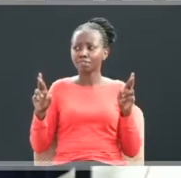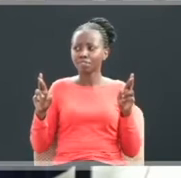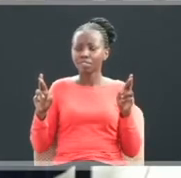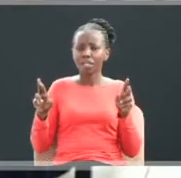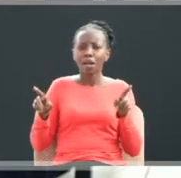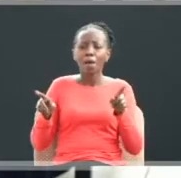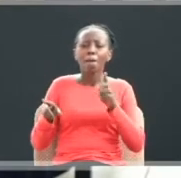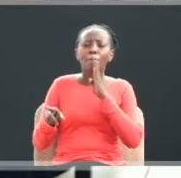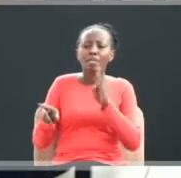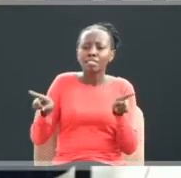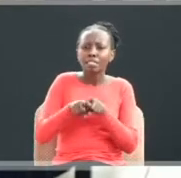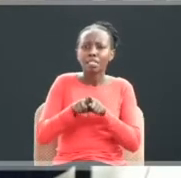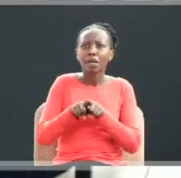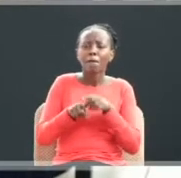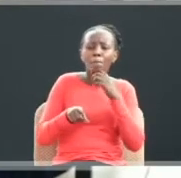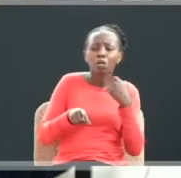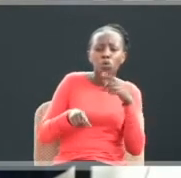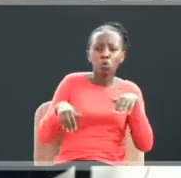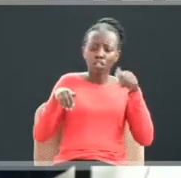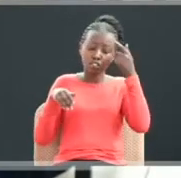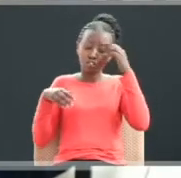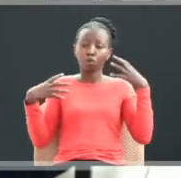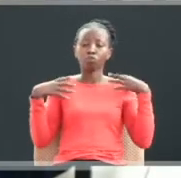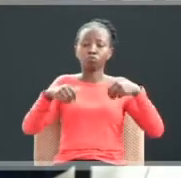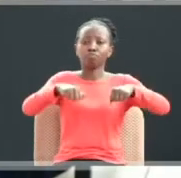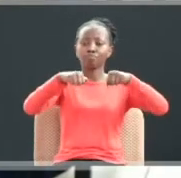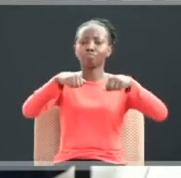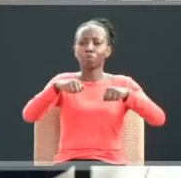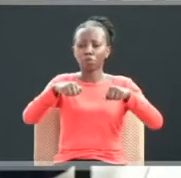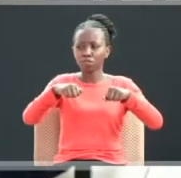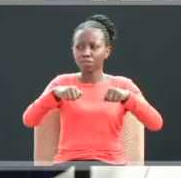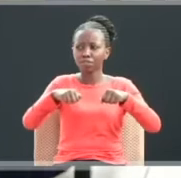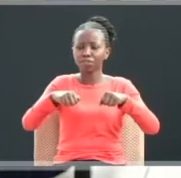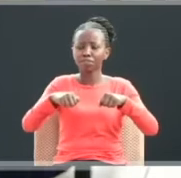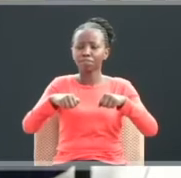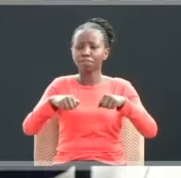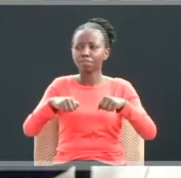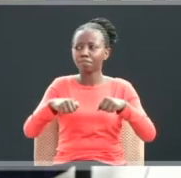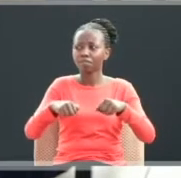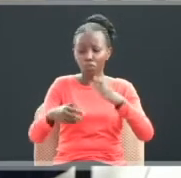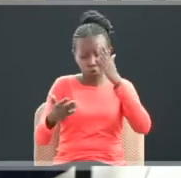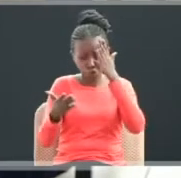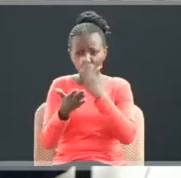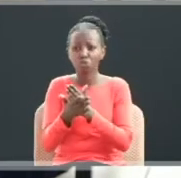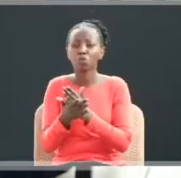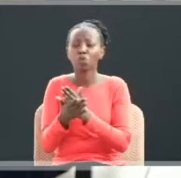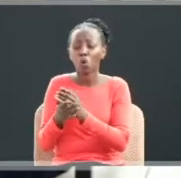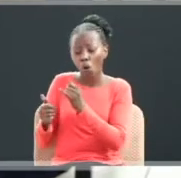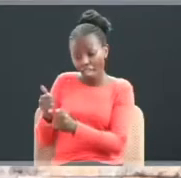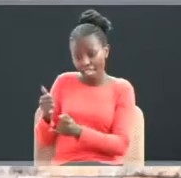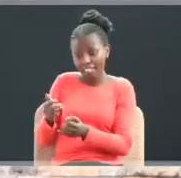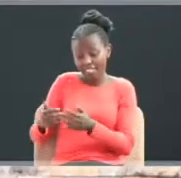men who are waiting for their master. When he returns from the wedding feast, be there, wait for him. So indeed, the end of things is at